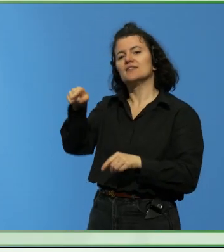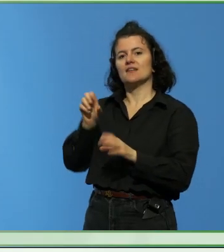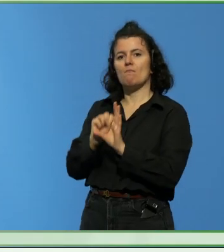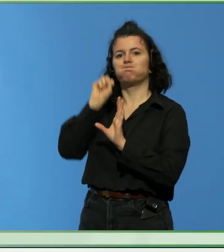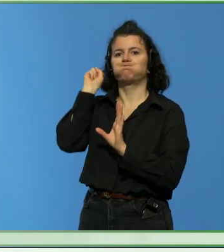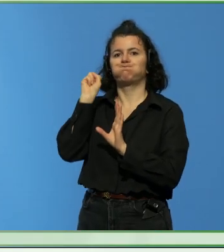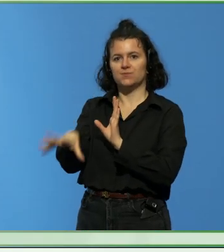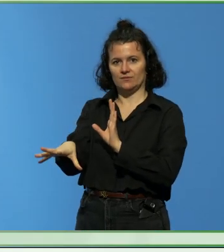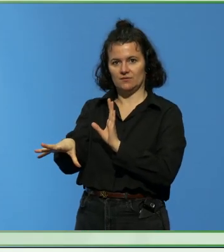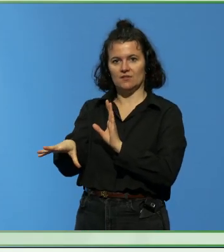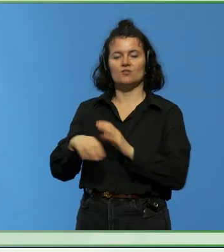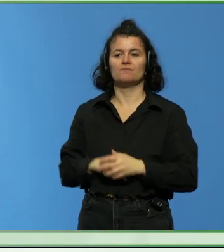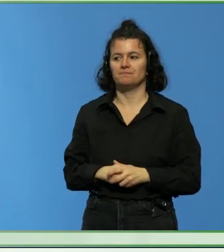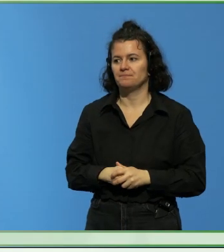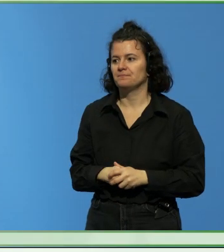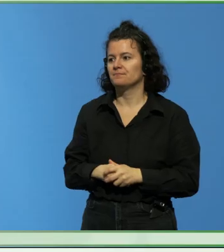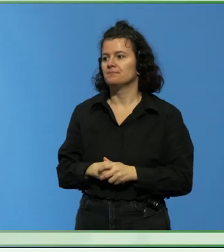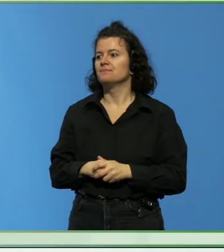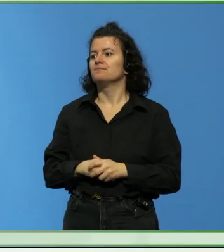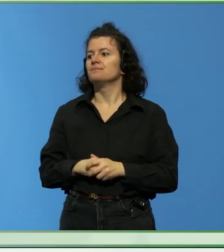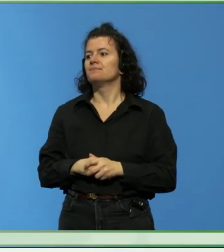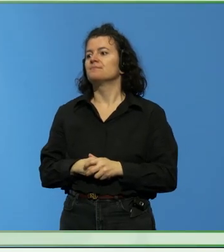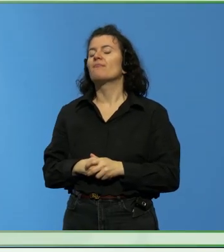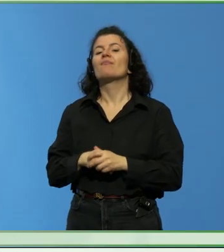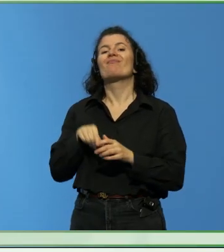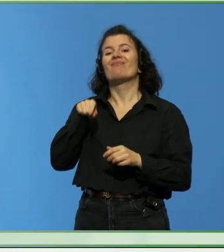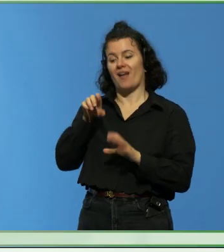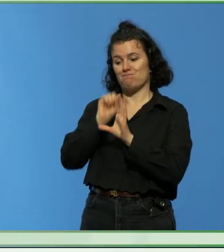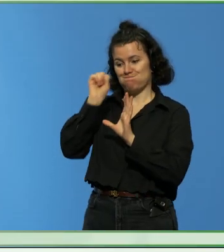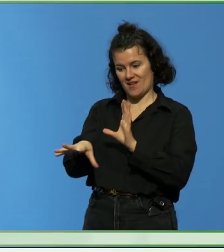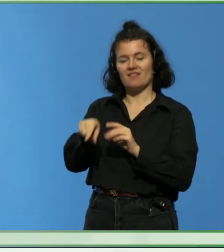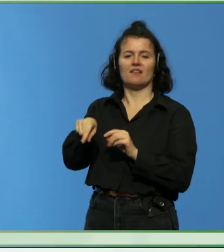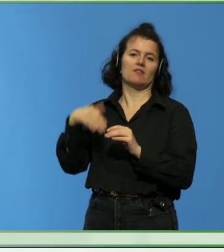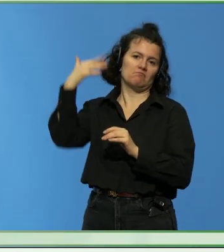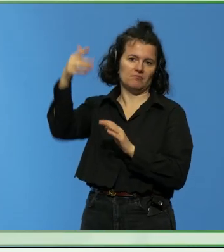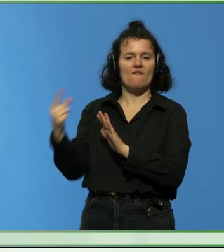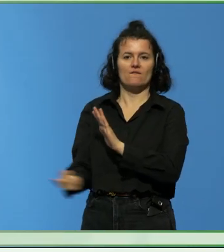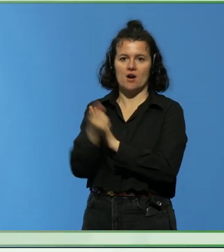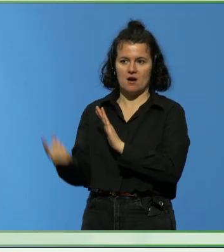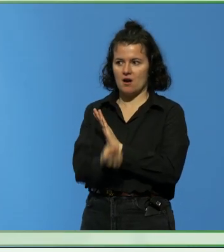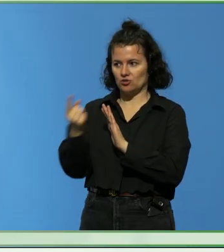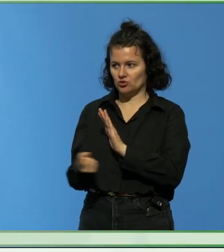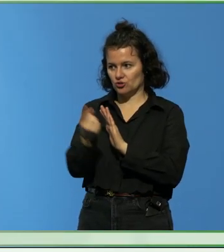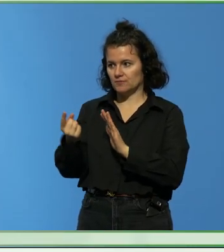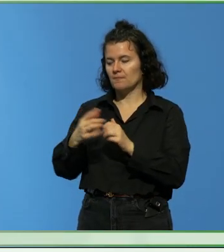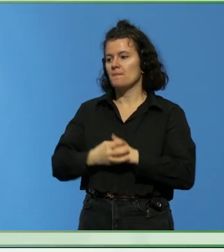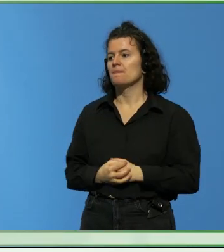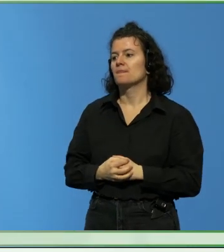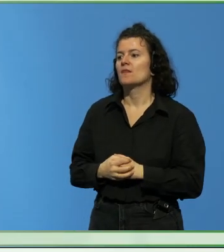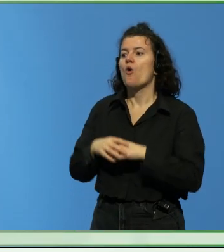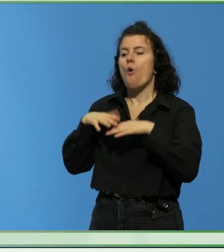menstrual materials for washing, and a small bag to take clean menstrual materials out if the young person is leaving